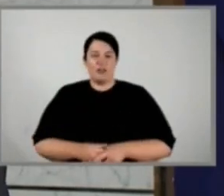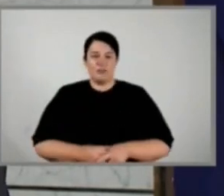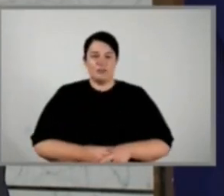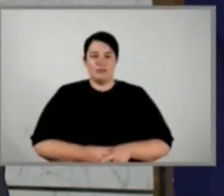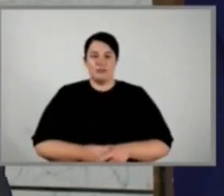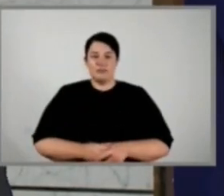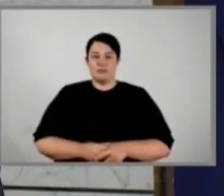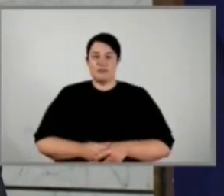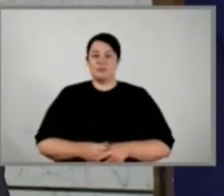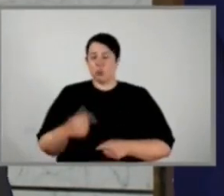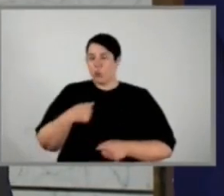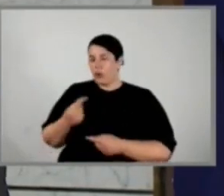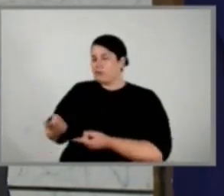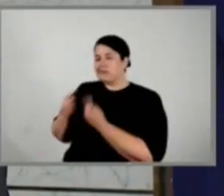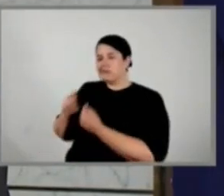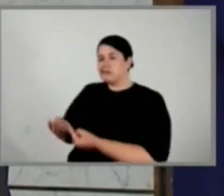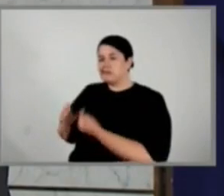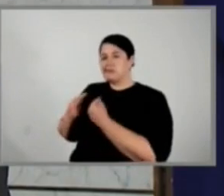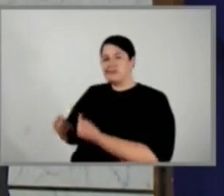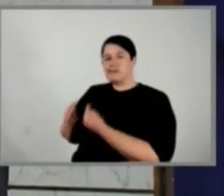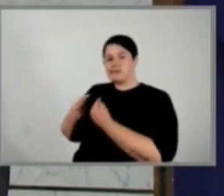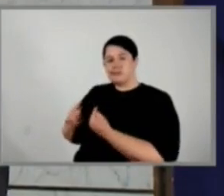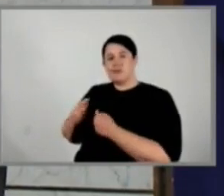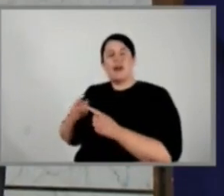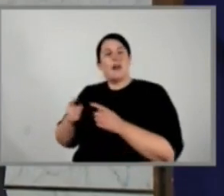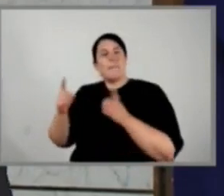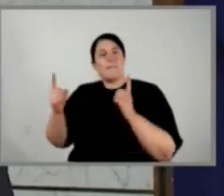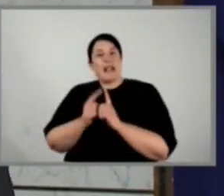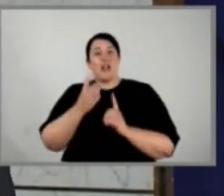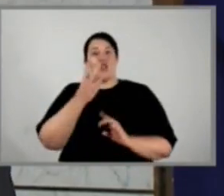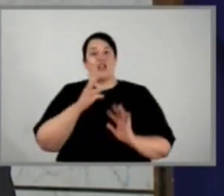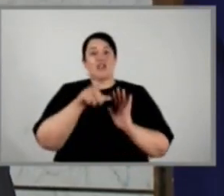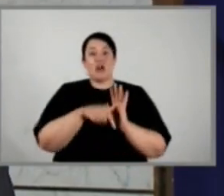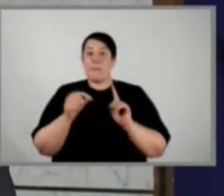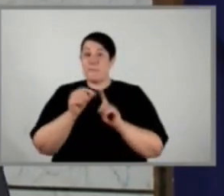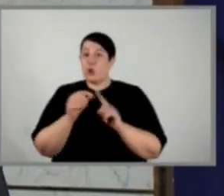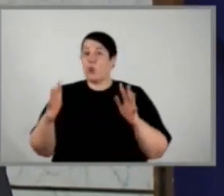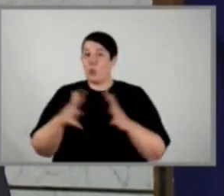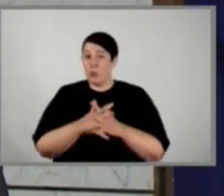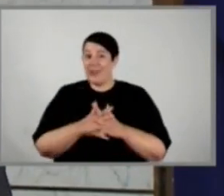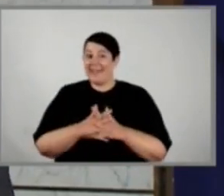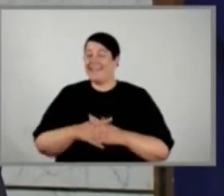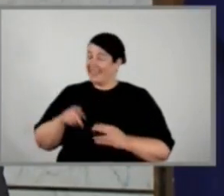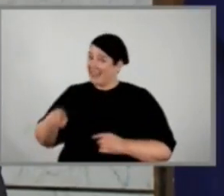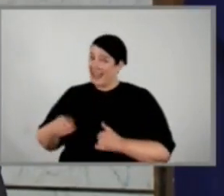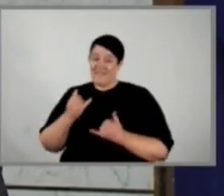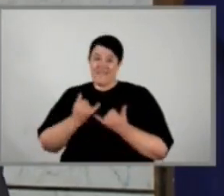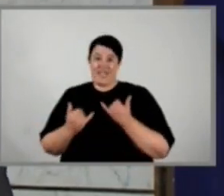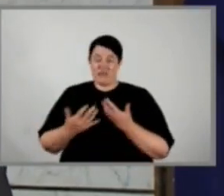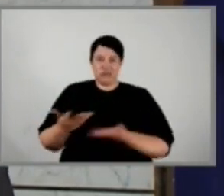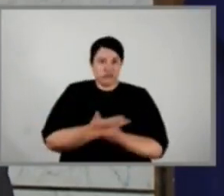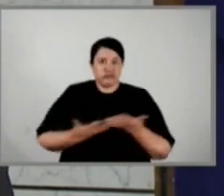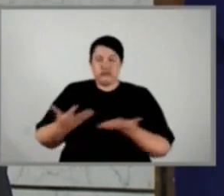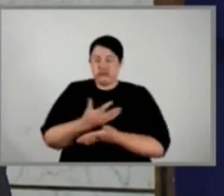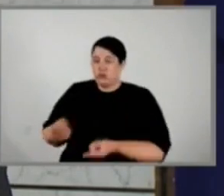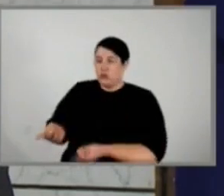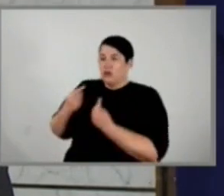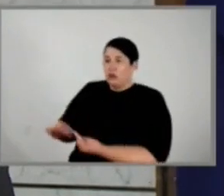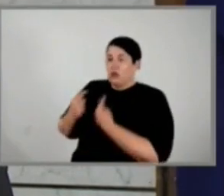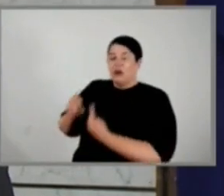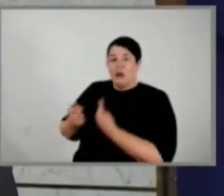geriatricians and so forth. They're meeting 3 times a week. So they are really very active and giving us information